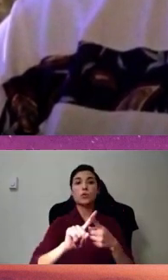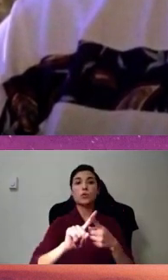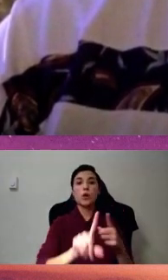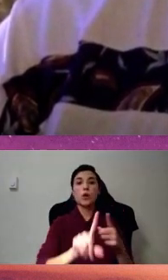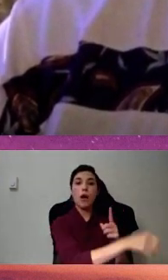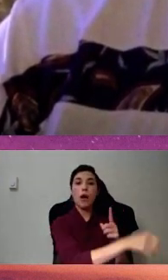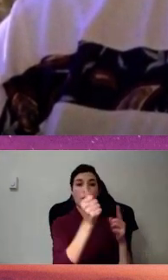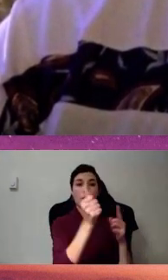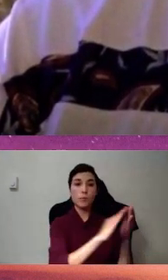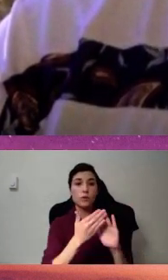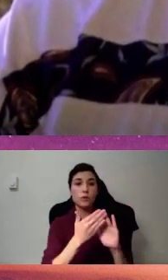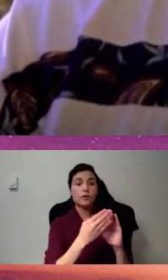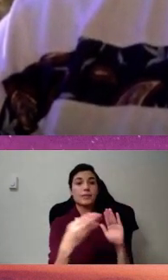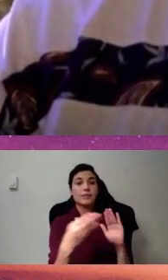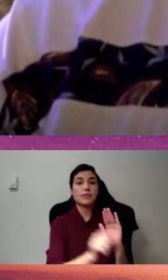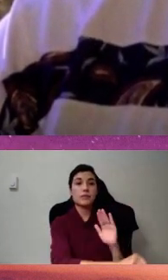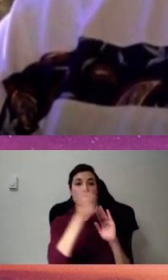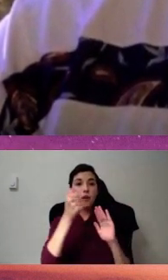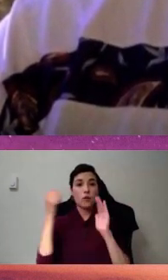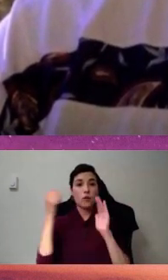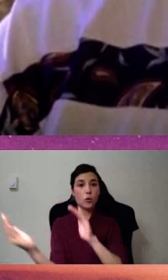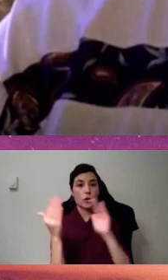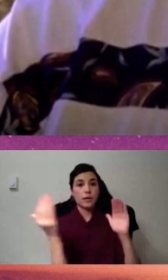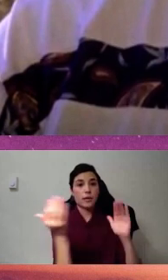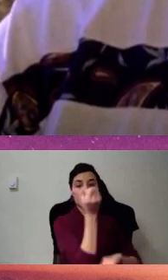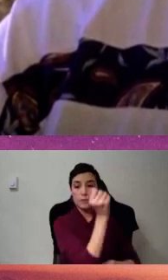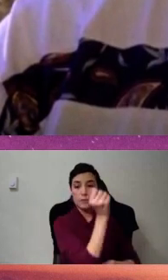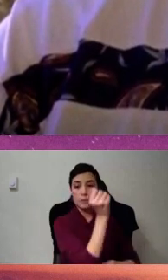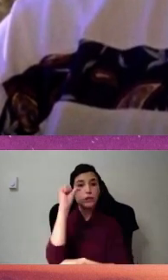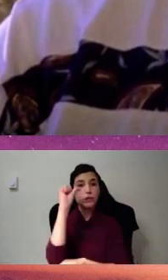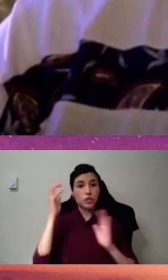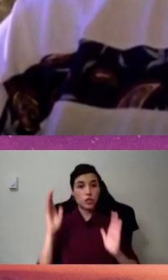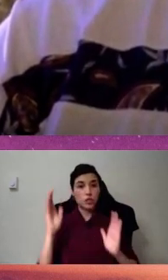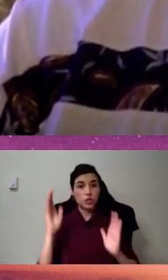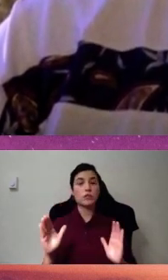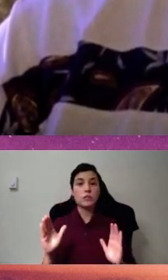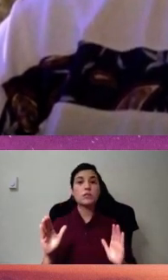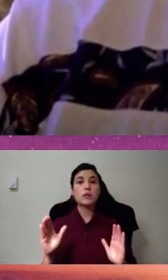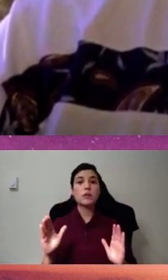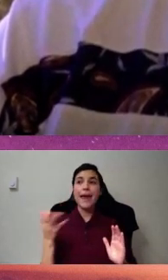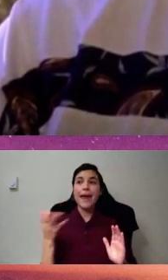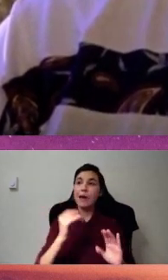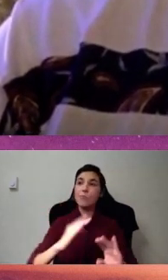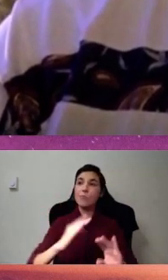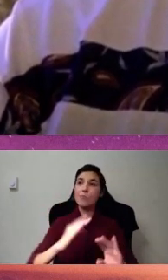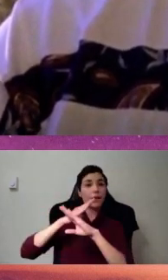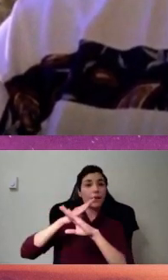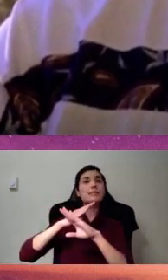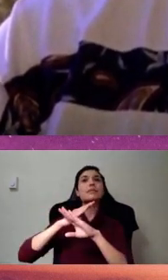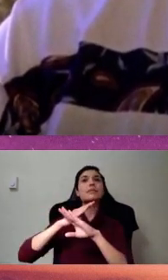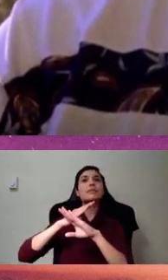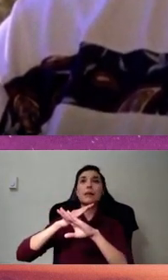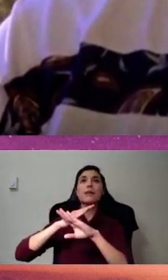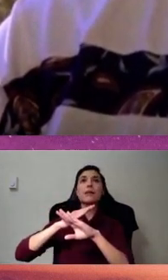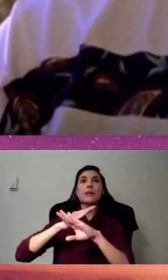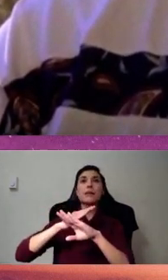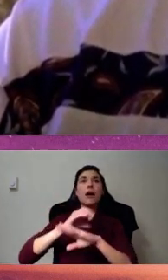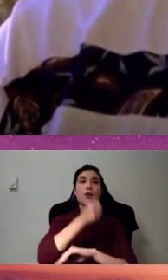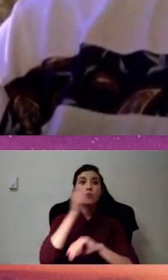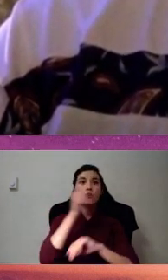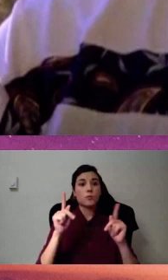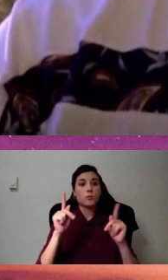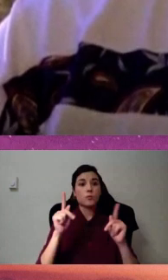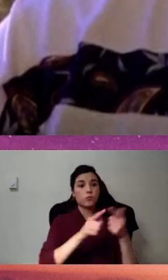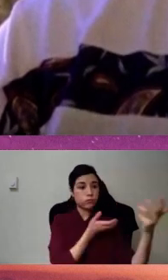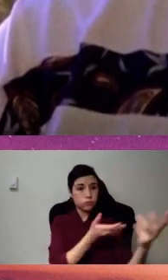other communities, right? And prevents those communities from interacting, communicating with one another about their histories with residential